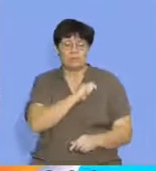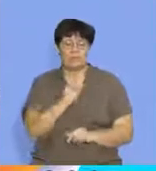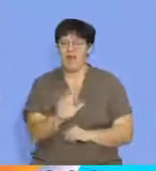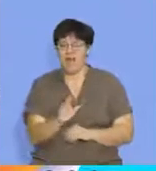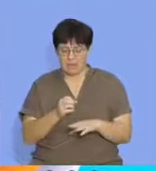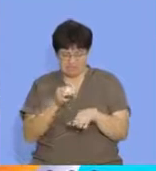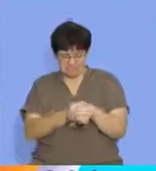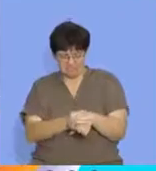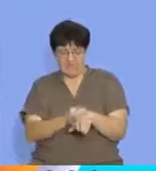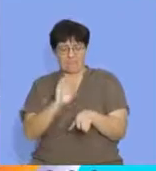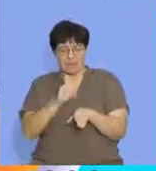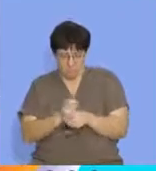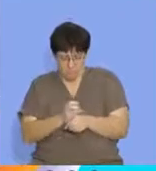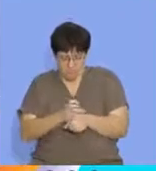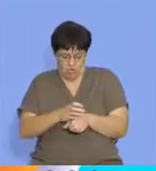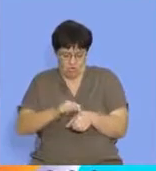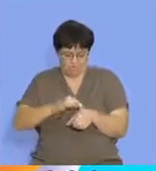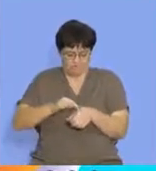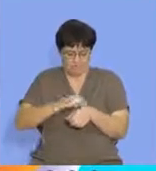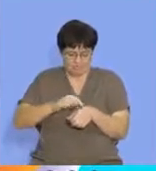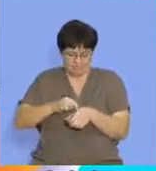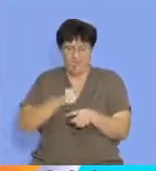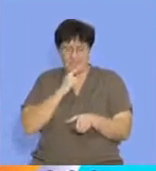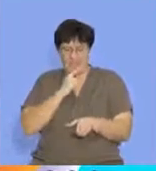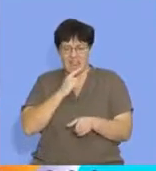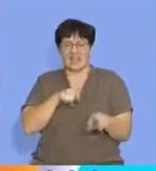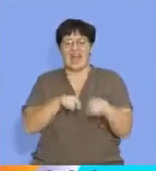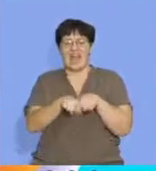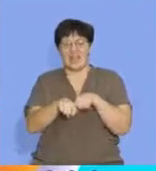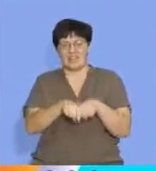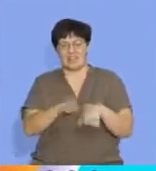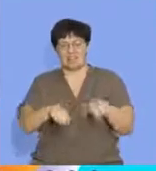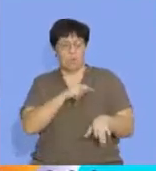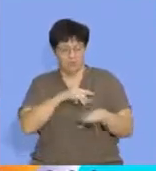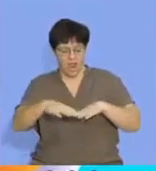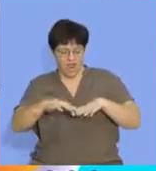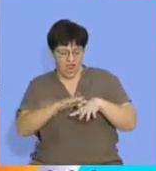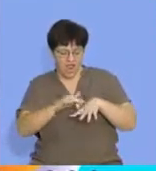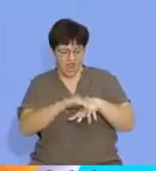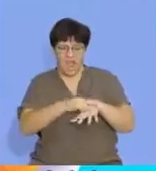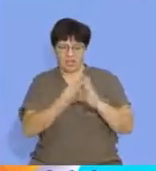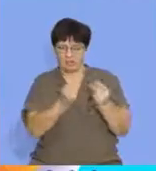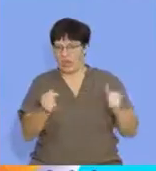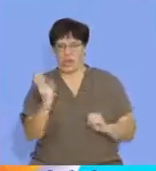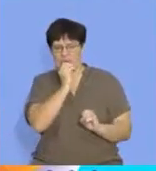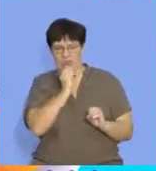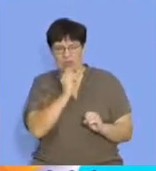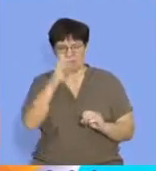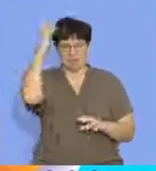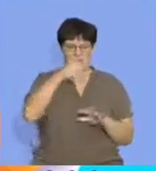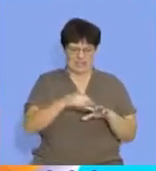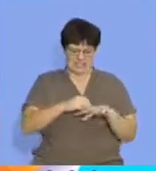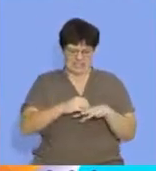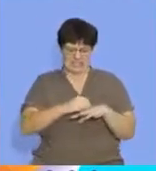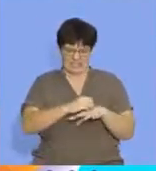that grows on our skin. And then we looked at athlete's foot, when we don't dry in our toes so nicely and it starts to nibble on